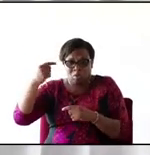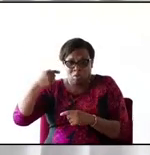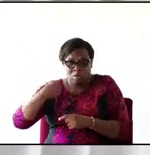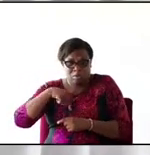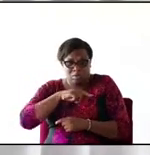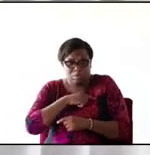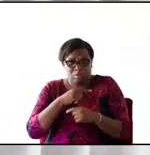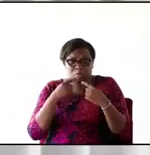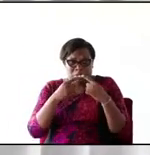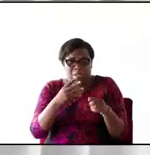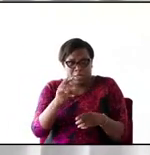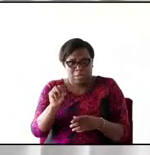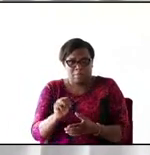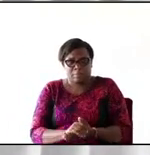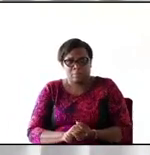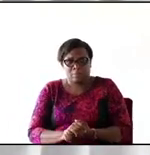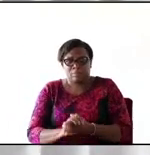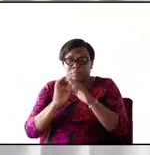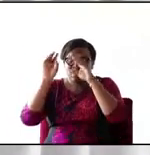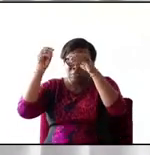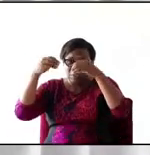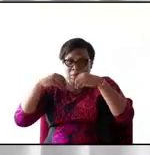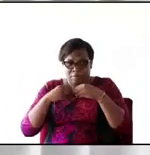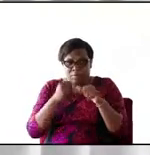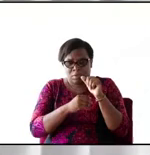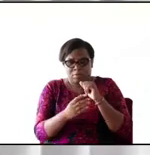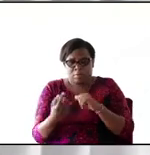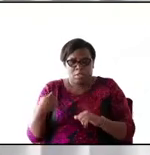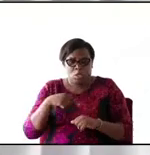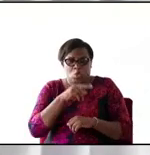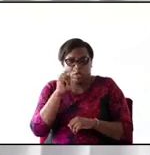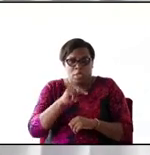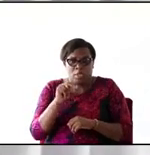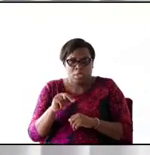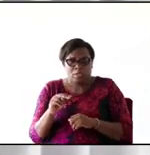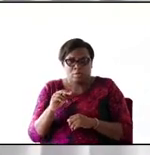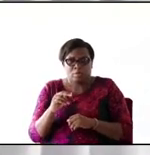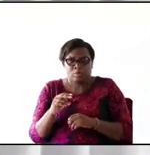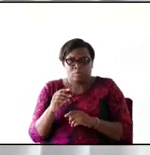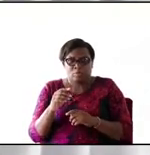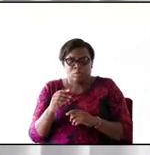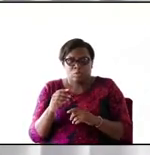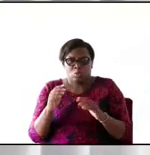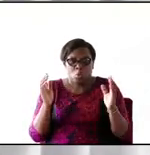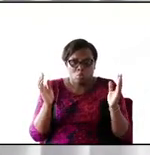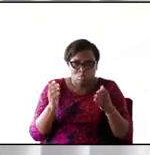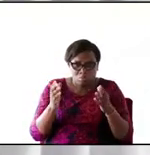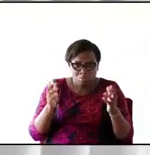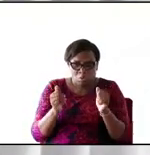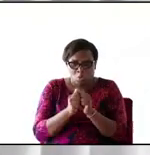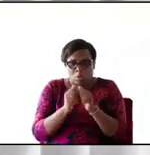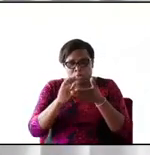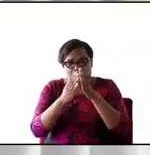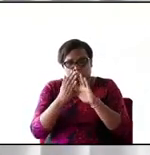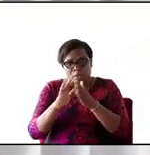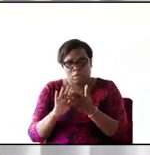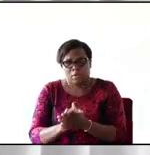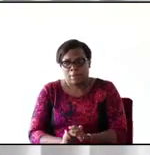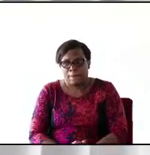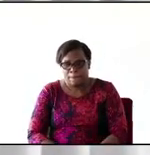us everything we need to engage community. In this